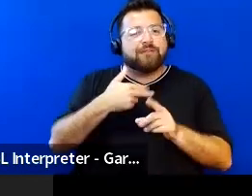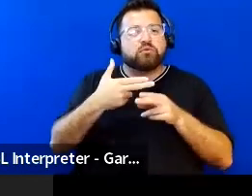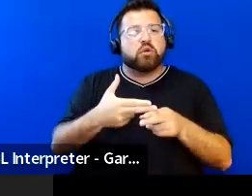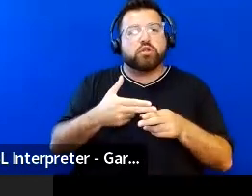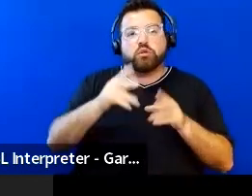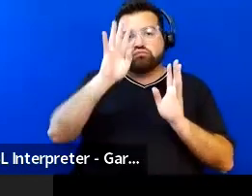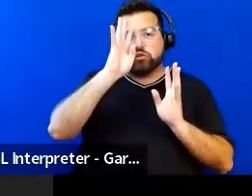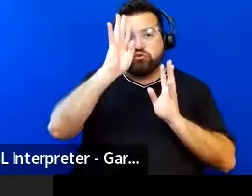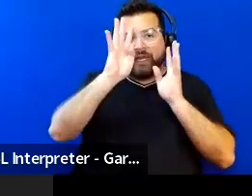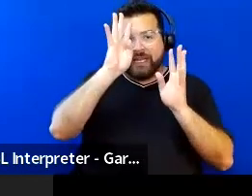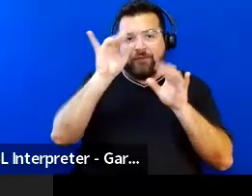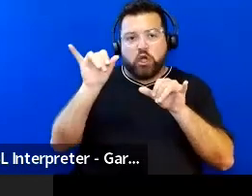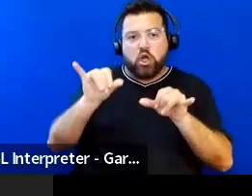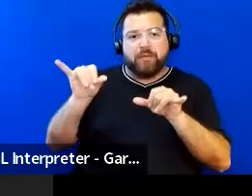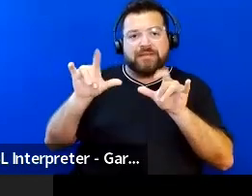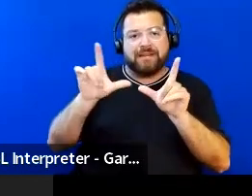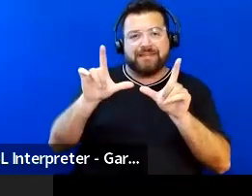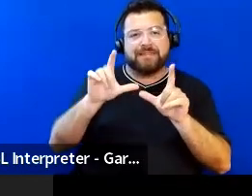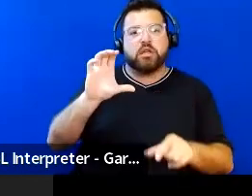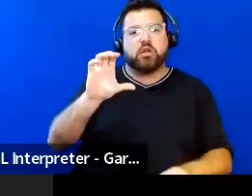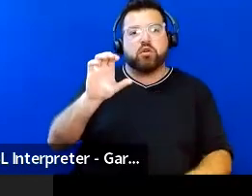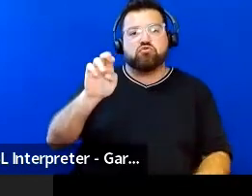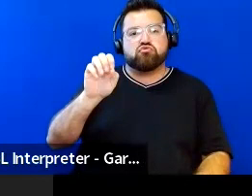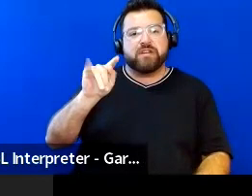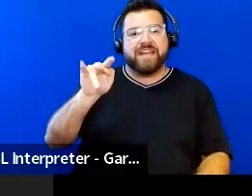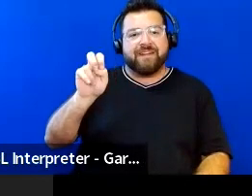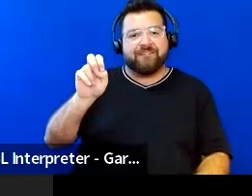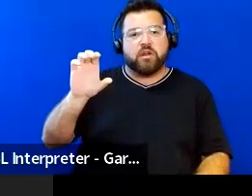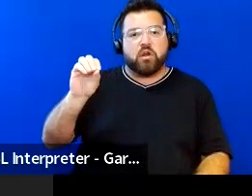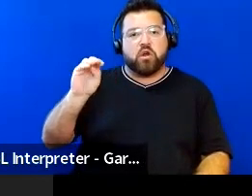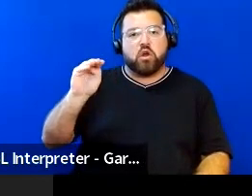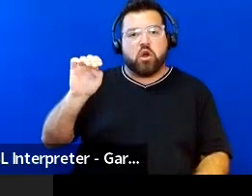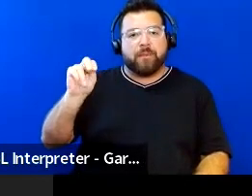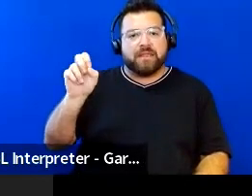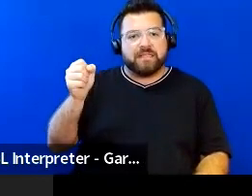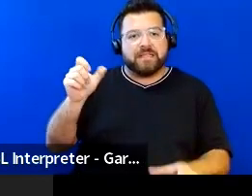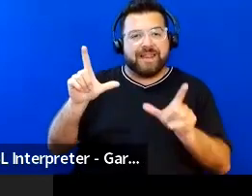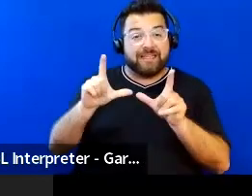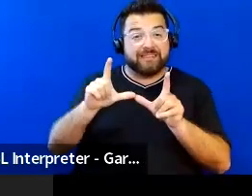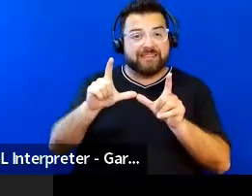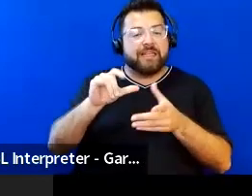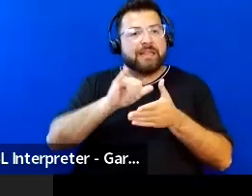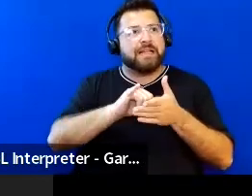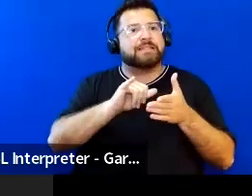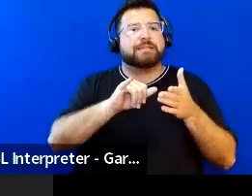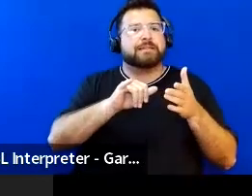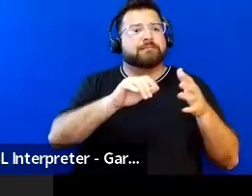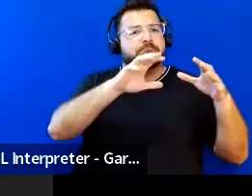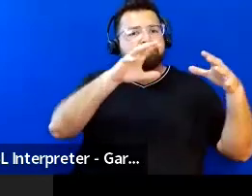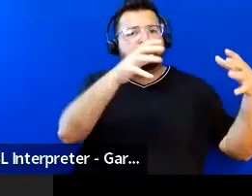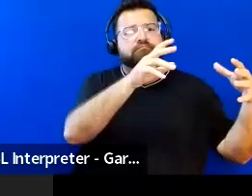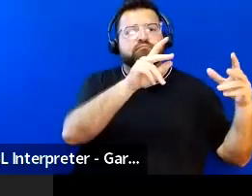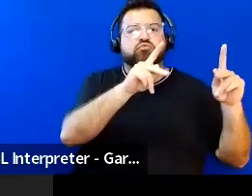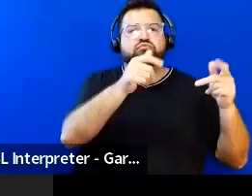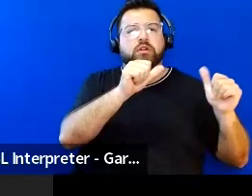Creative Commons is a nonprofit that's dedicated to building a globally accessible public commons of